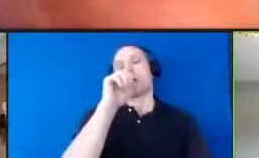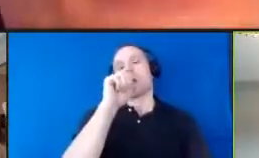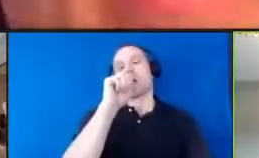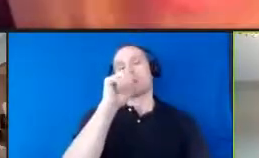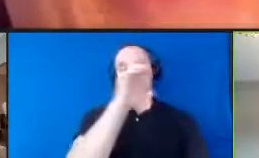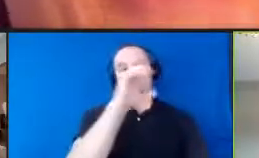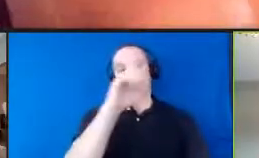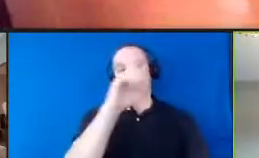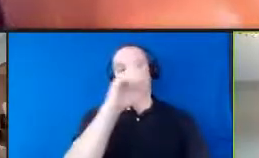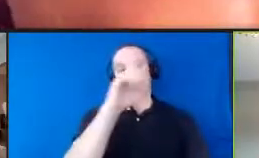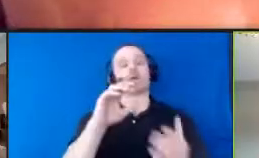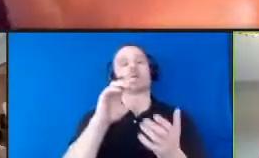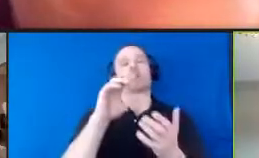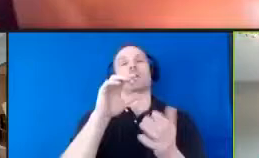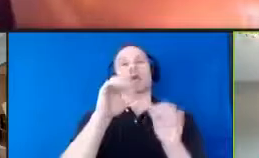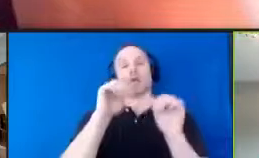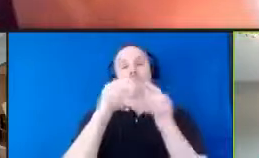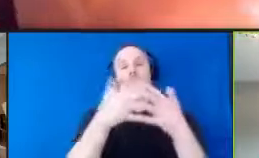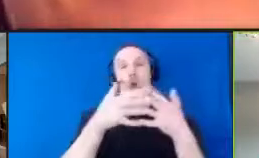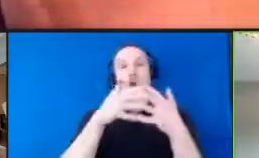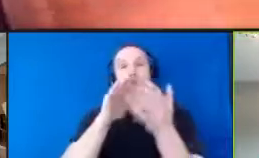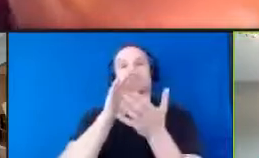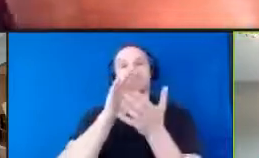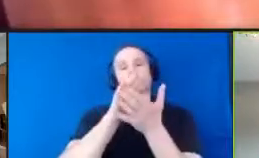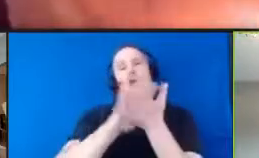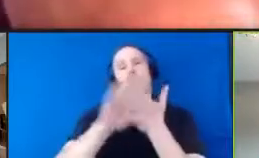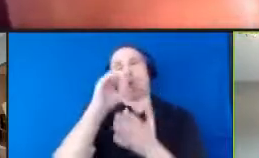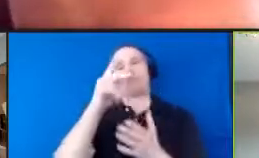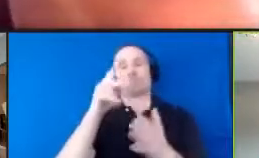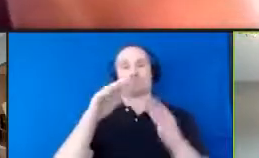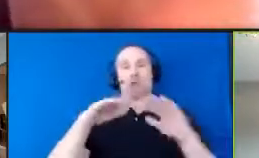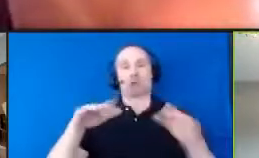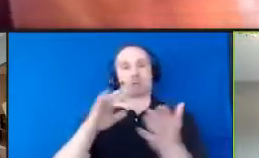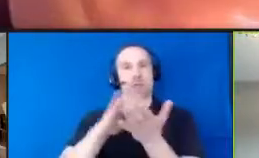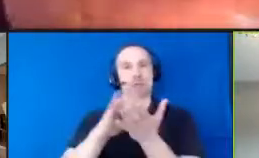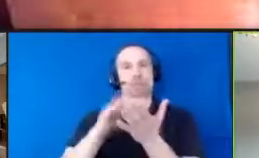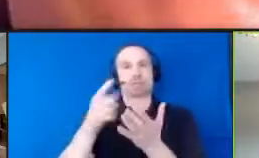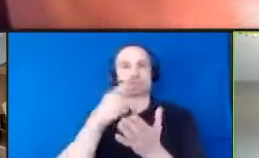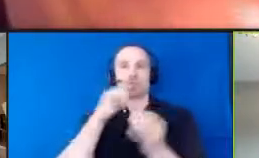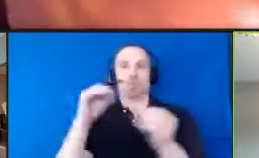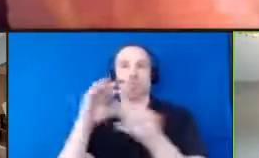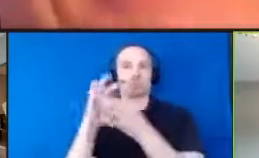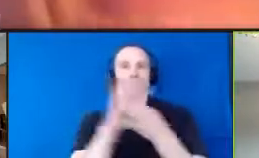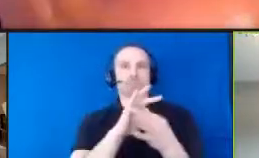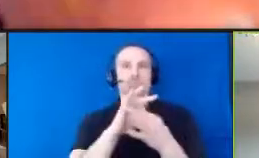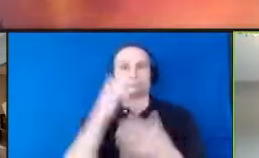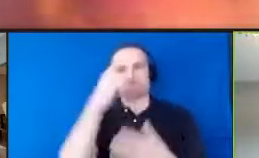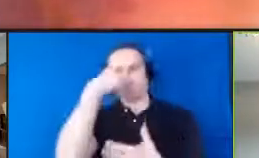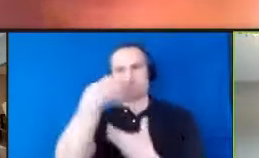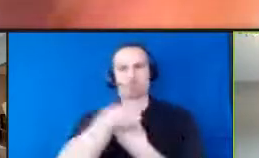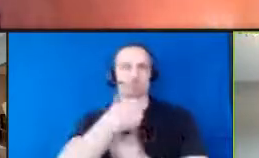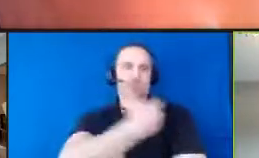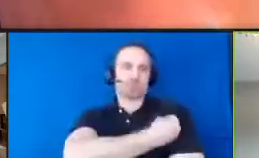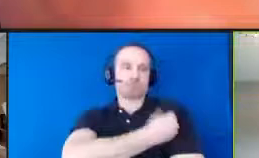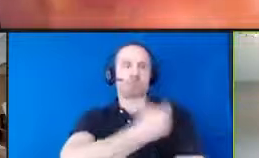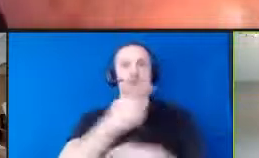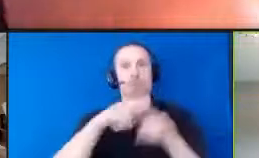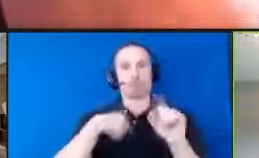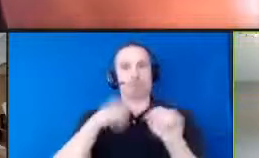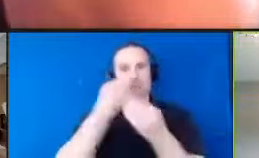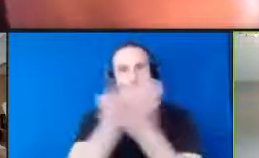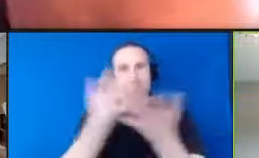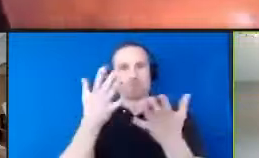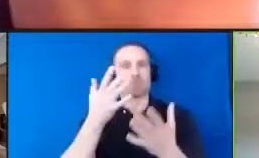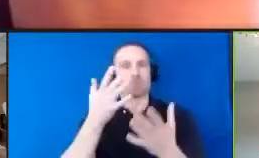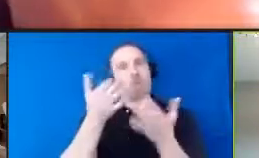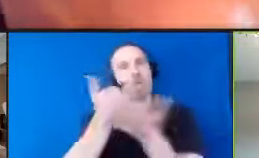CDC. As far as vaccine hesitancy, I can get that parents are concerned about what's been done in the past. It was